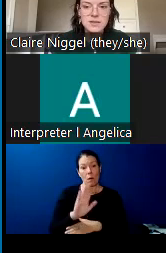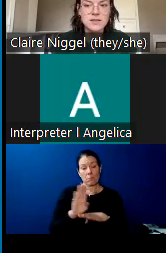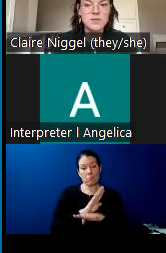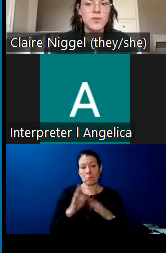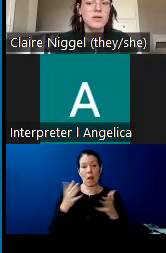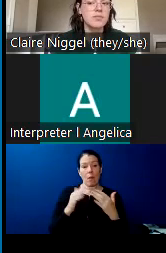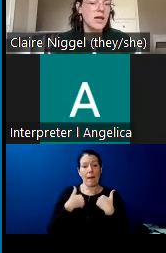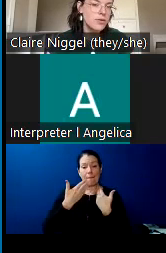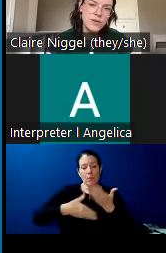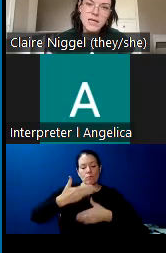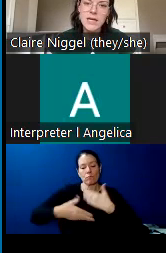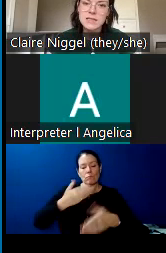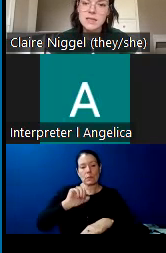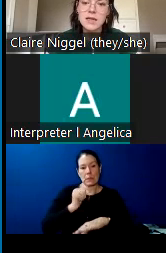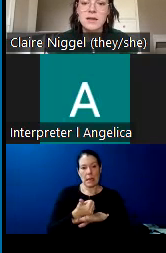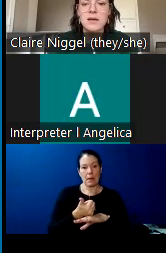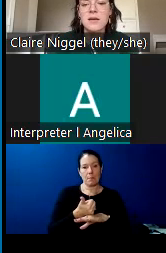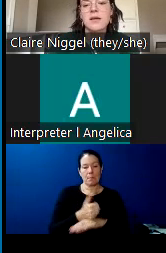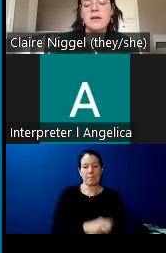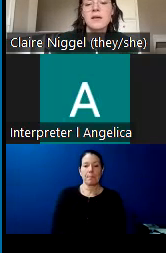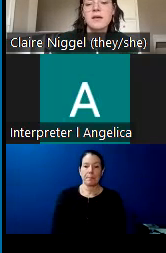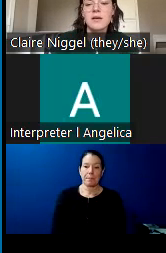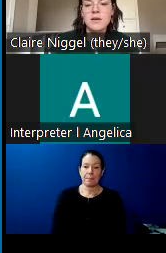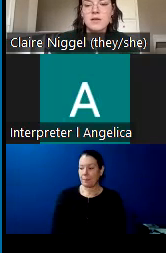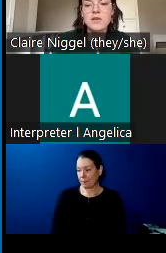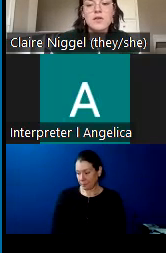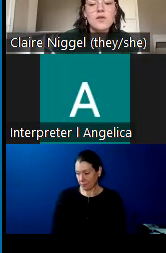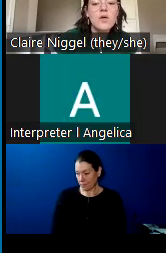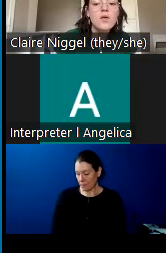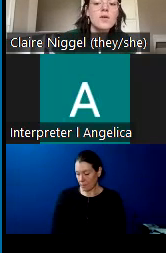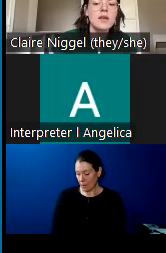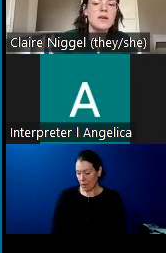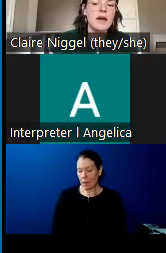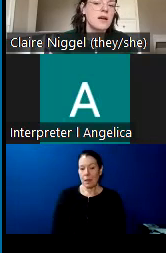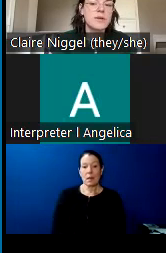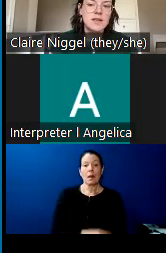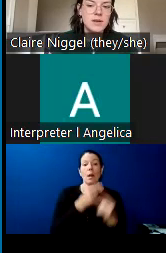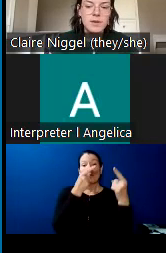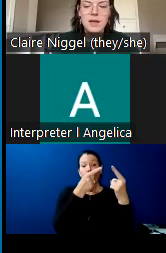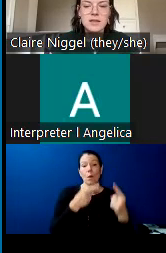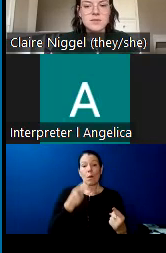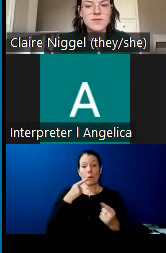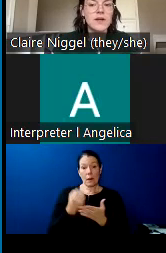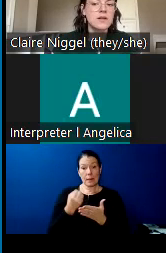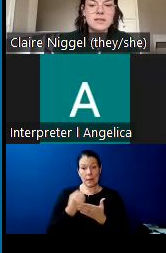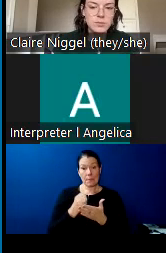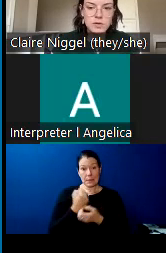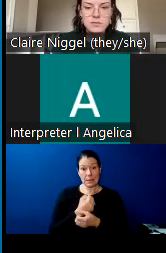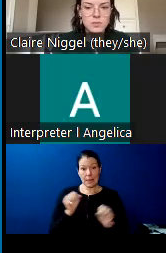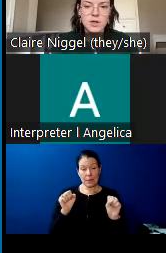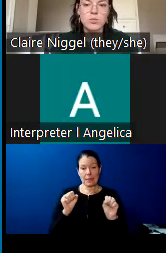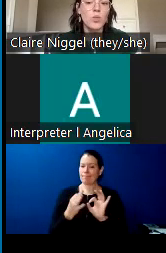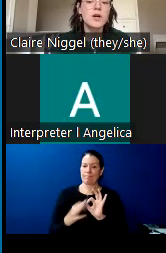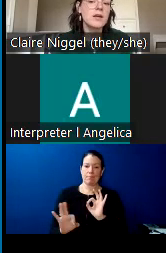a process where that would fit in nicely. So the goal in economic safety planning is fairly